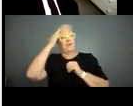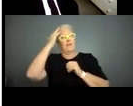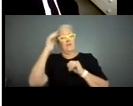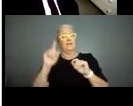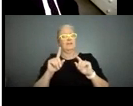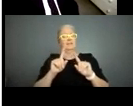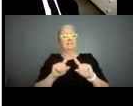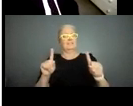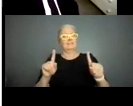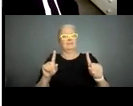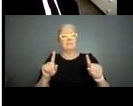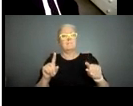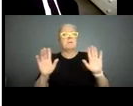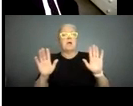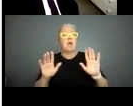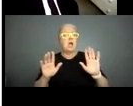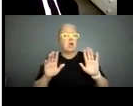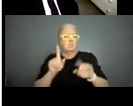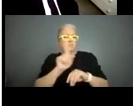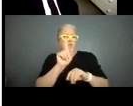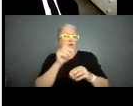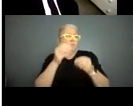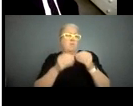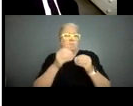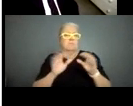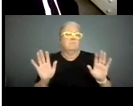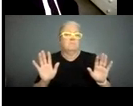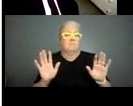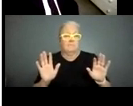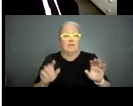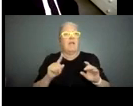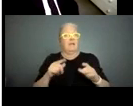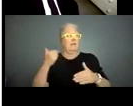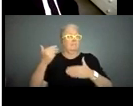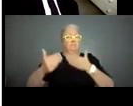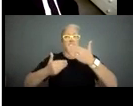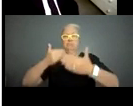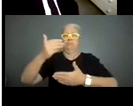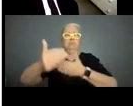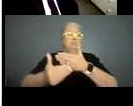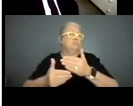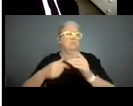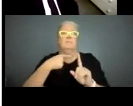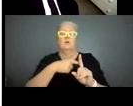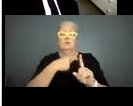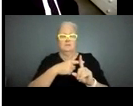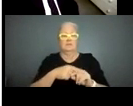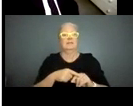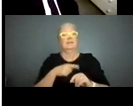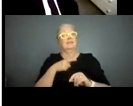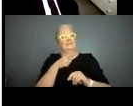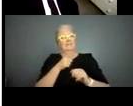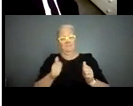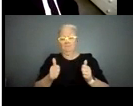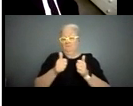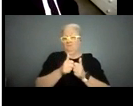they know that there is a difference, but there is no issue with that difference. Ralphie's doing exceptionally well at this school, and I think for his